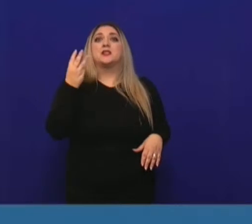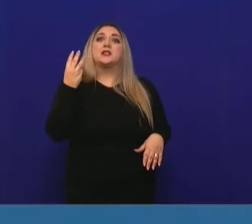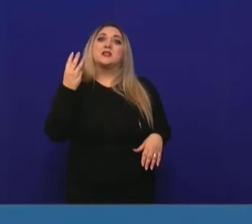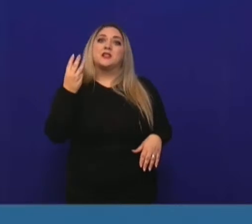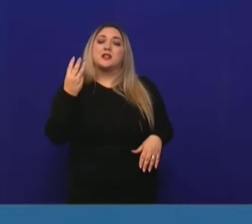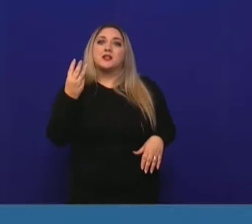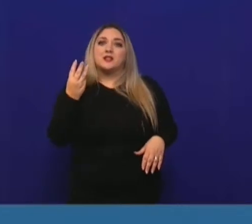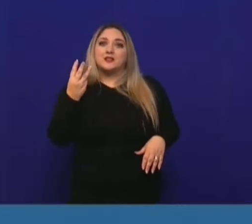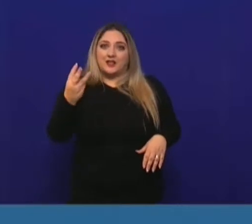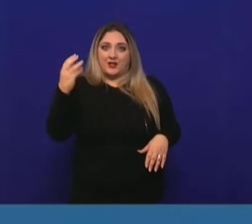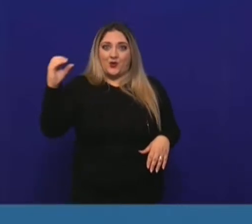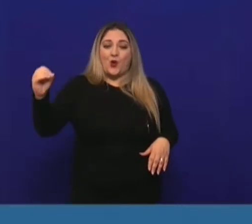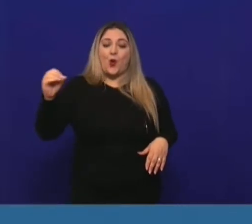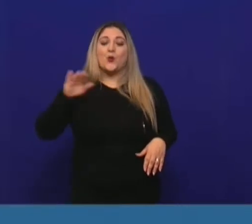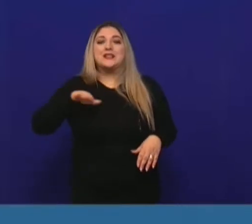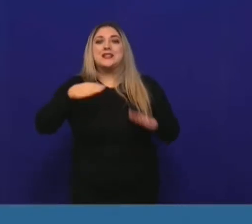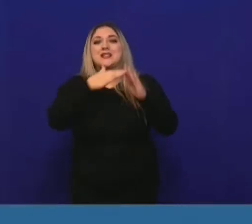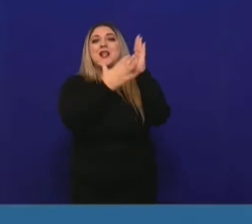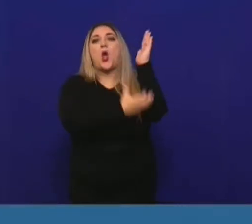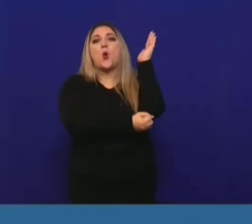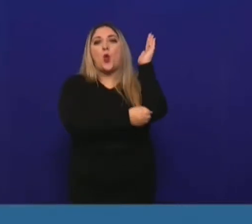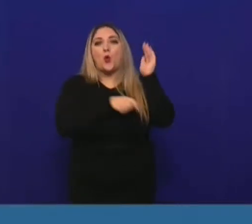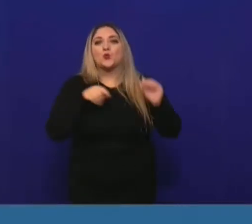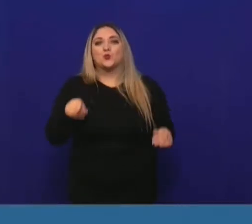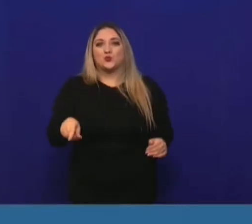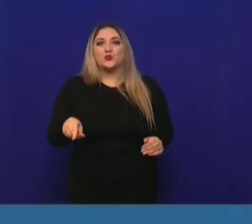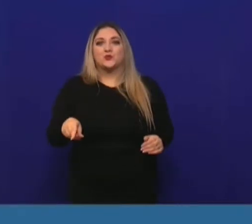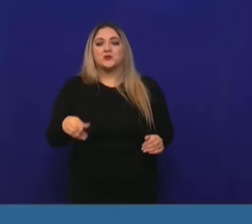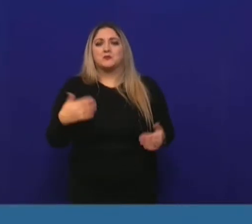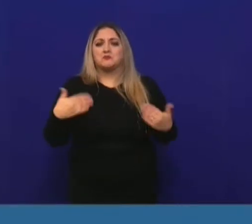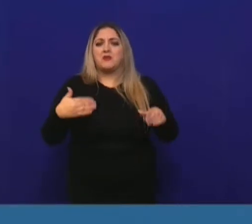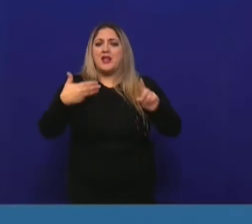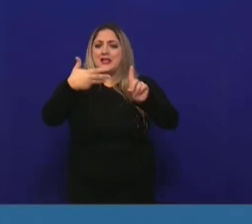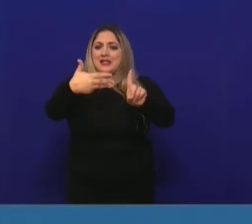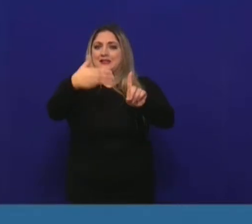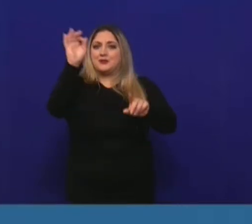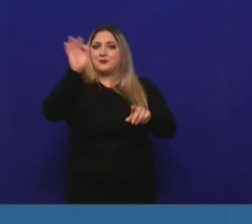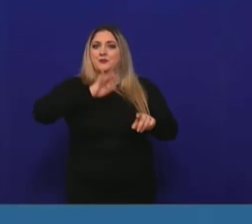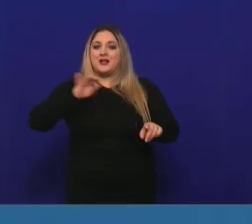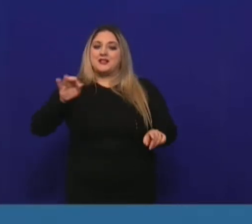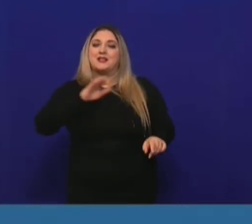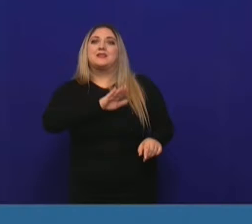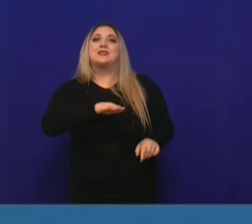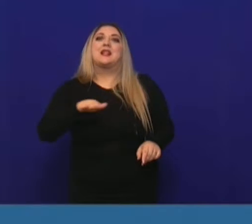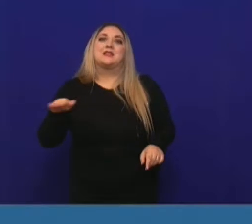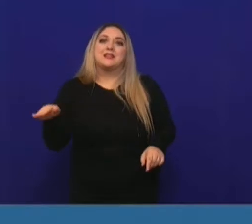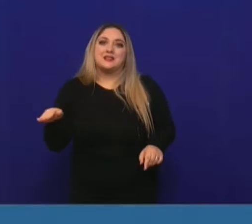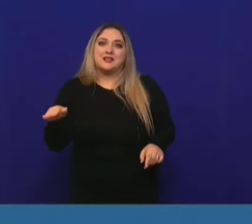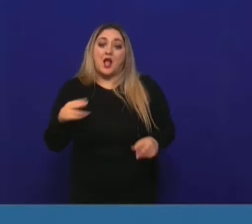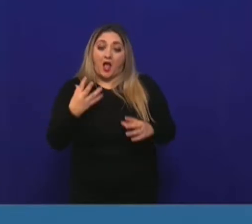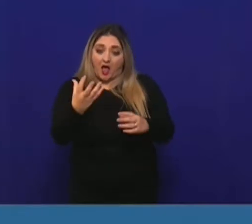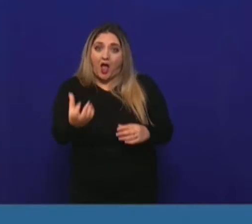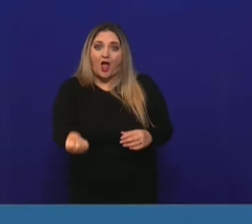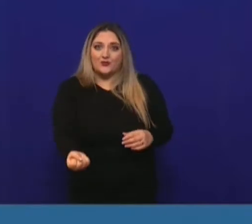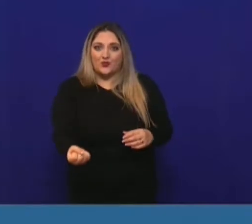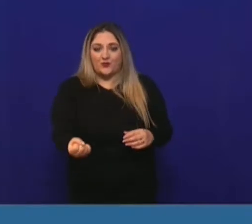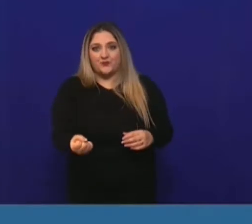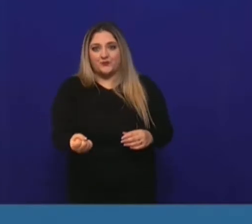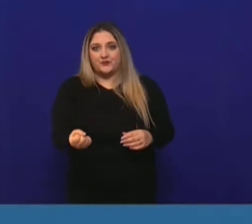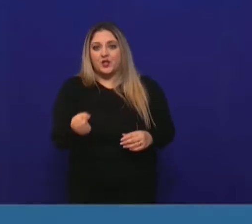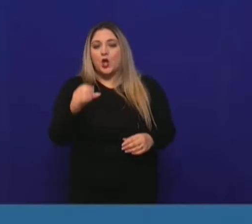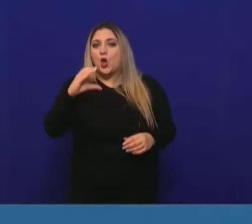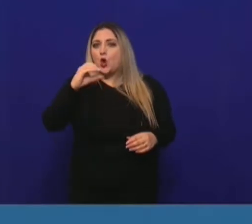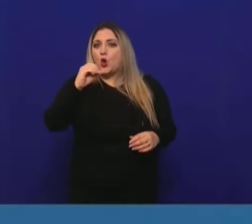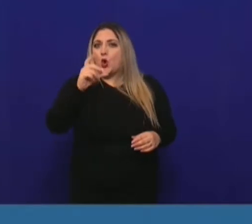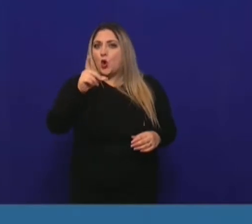92,330 persons li downloadjaw din l-app li hija 19% tal-population, digital age. Aħna tajna l-code